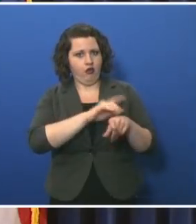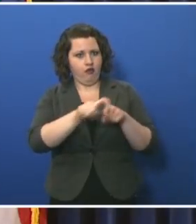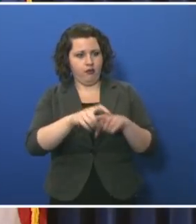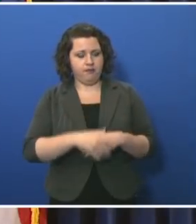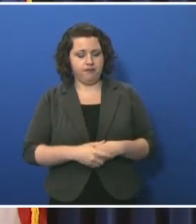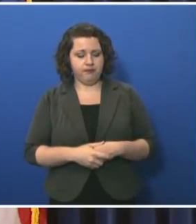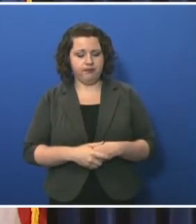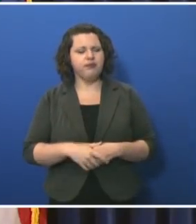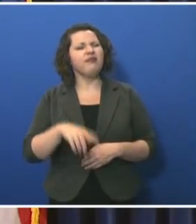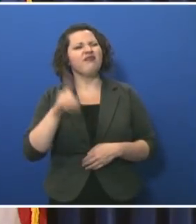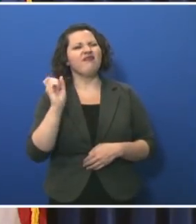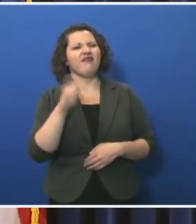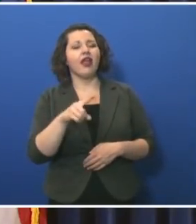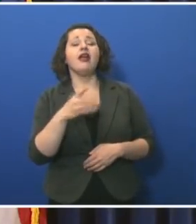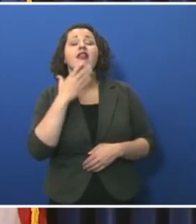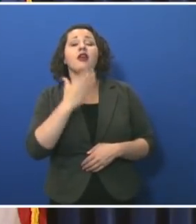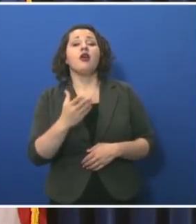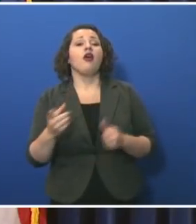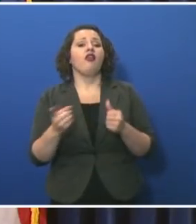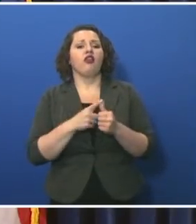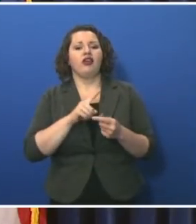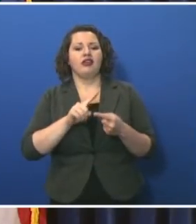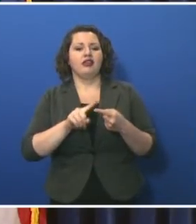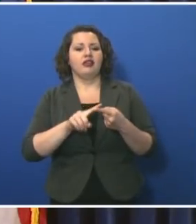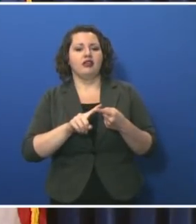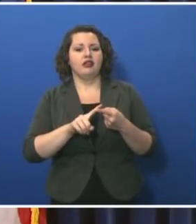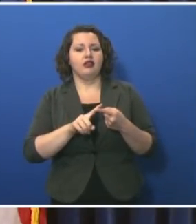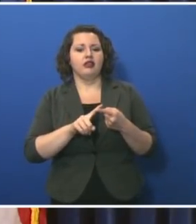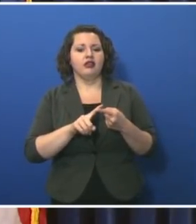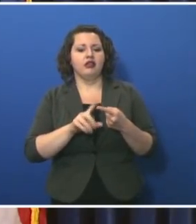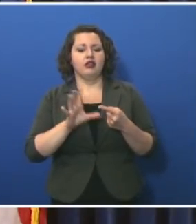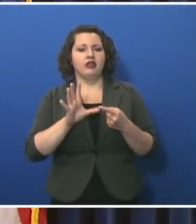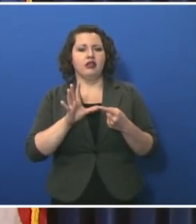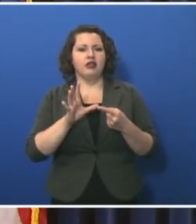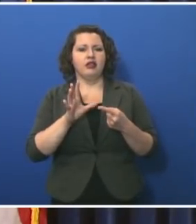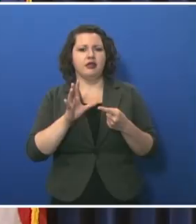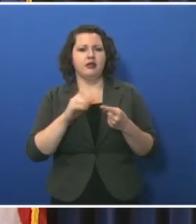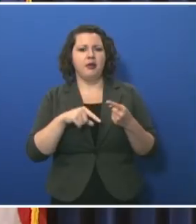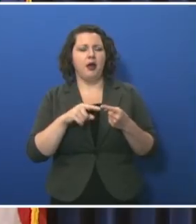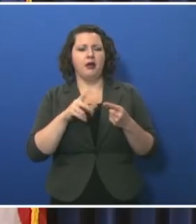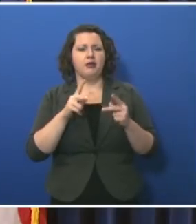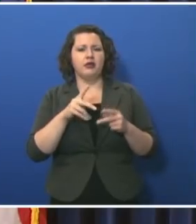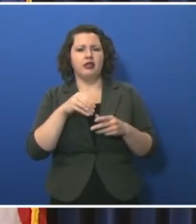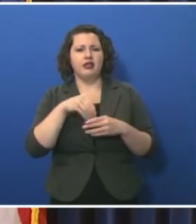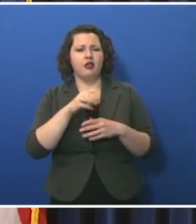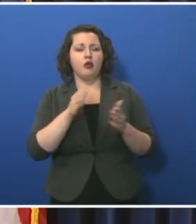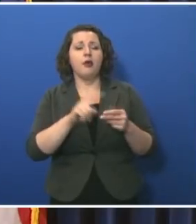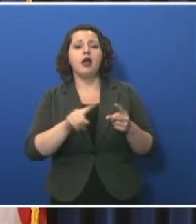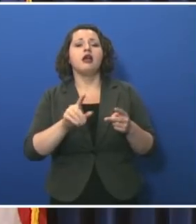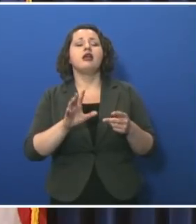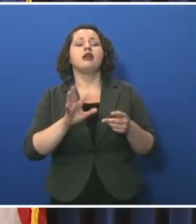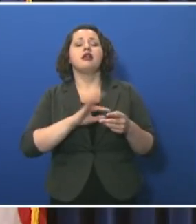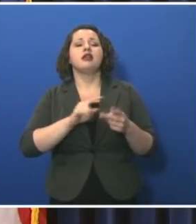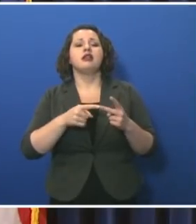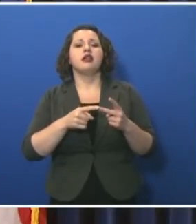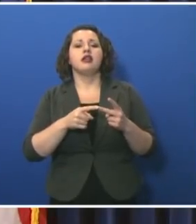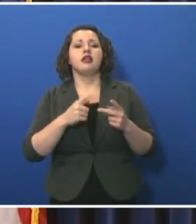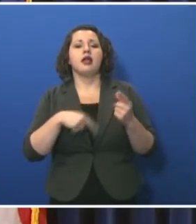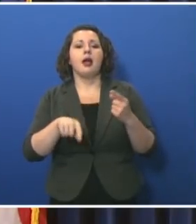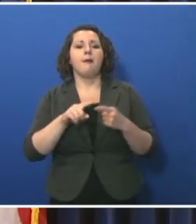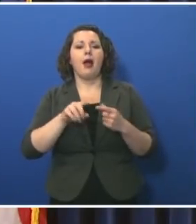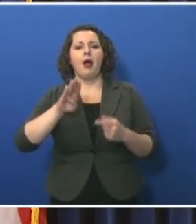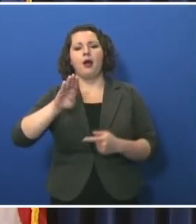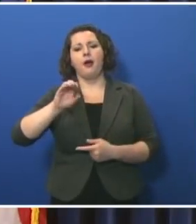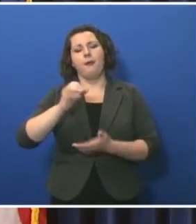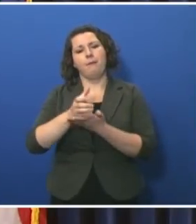Thank you. I had two questions, but the first one was addressed by somebody in the room there. But the second question is about the bottle deposits.